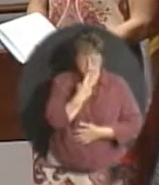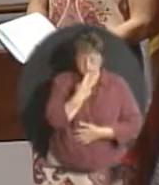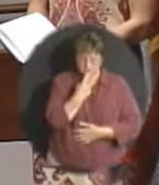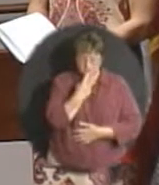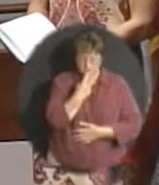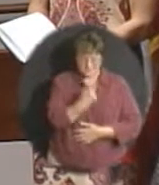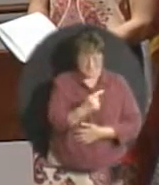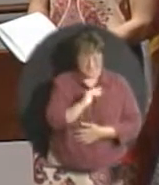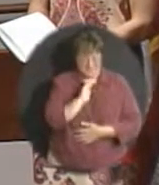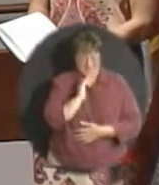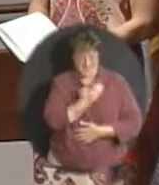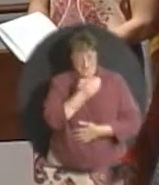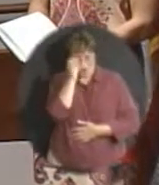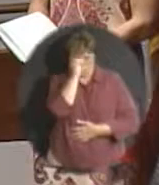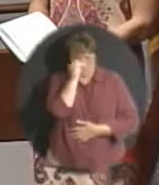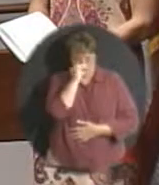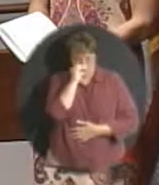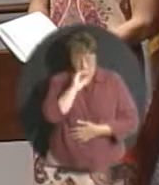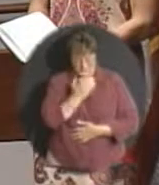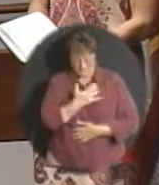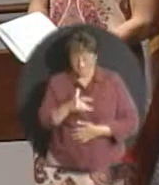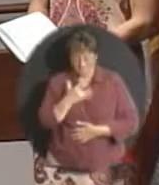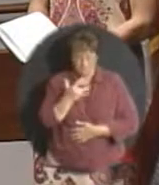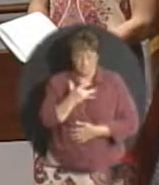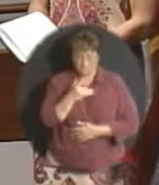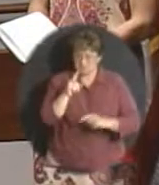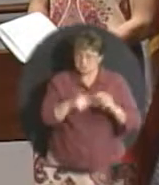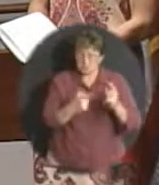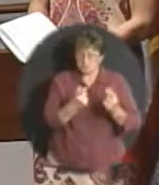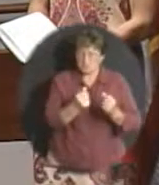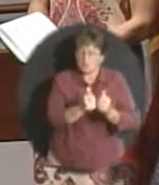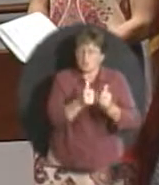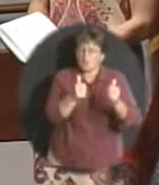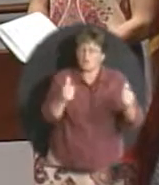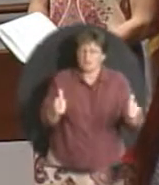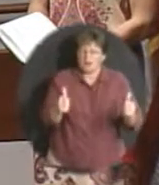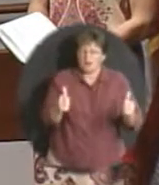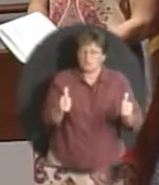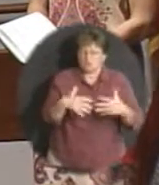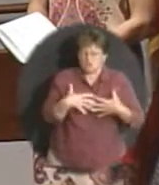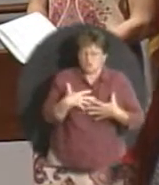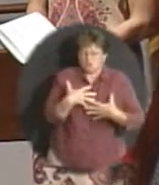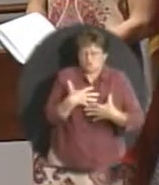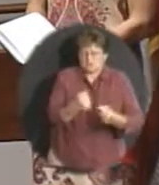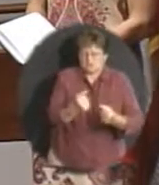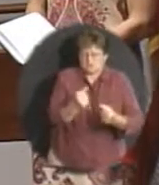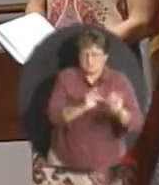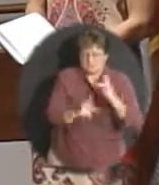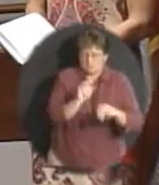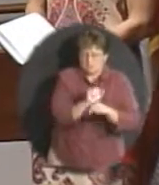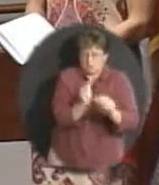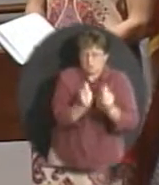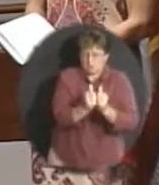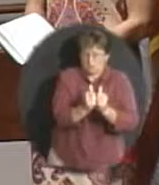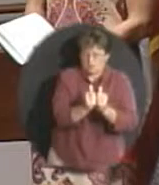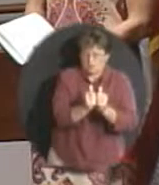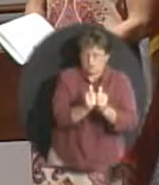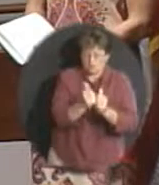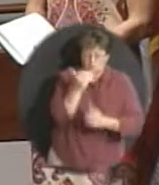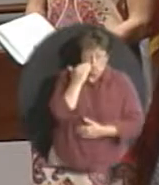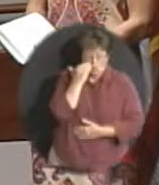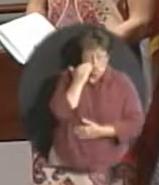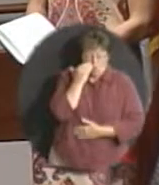and our feelings and know that we can do that with a great sense of trust, knowing that those opinions are going